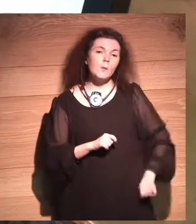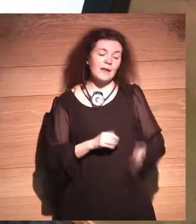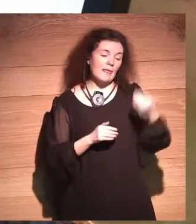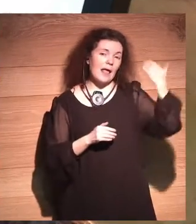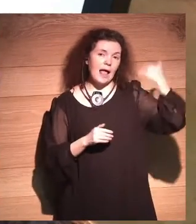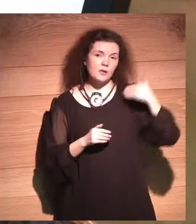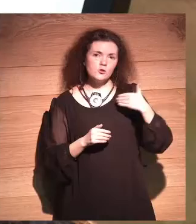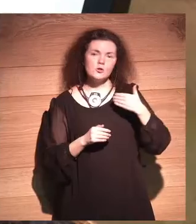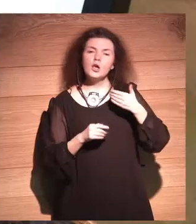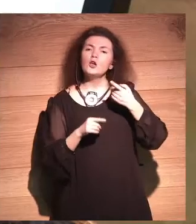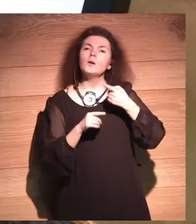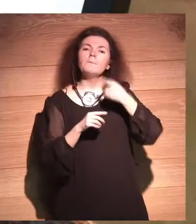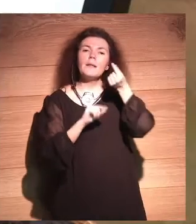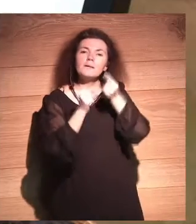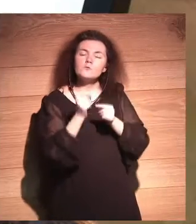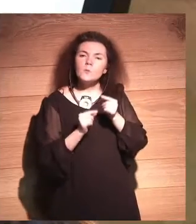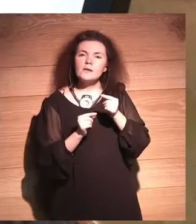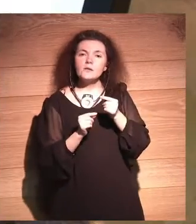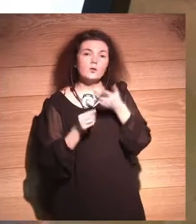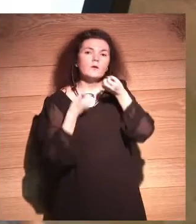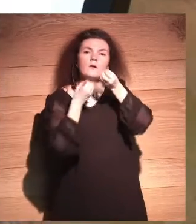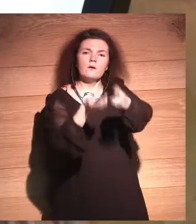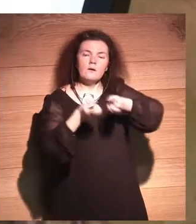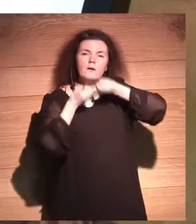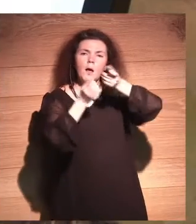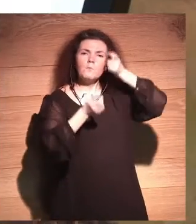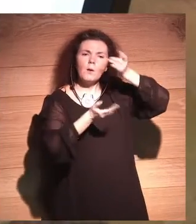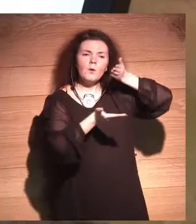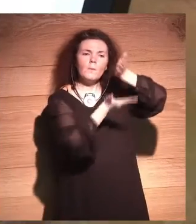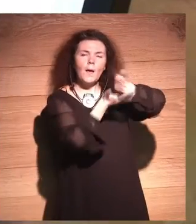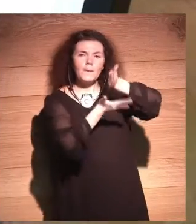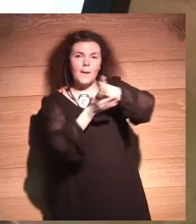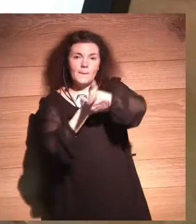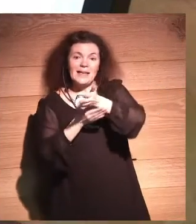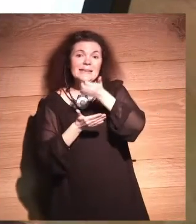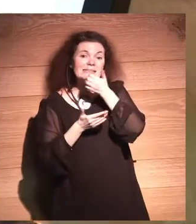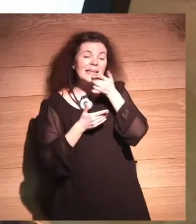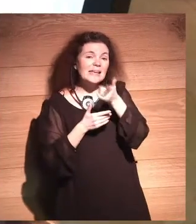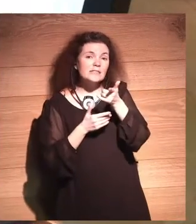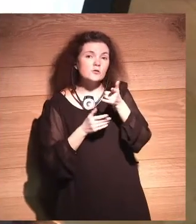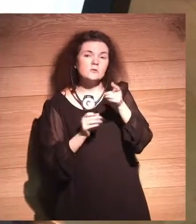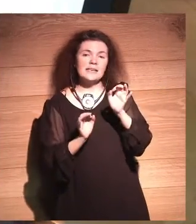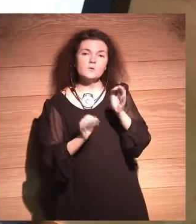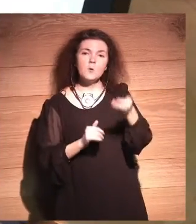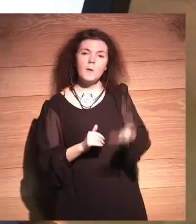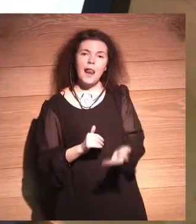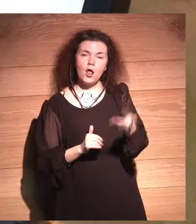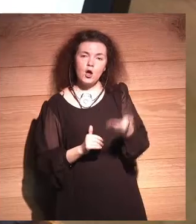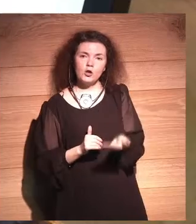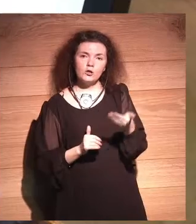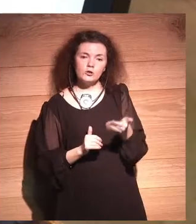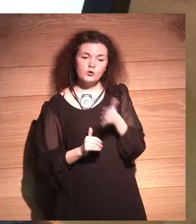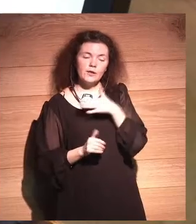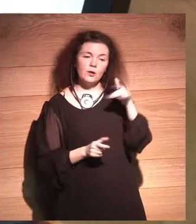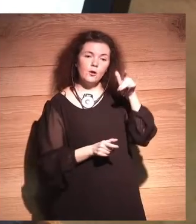with the fact that we make it too complicated. If I put as the value that I want citizens to engage, then maybe I'll change how